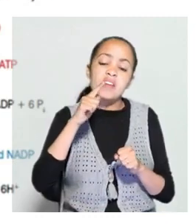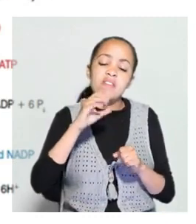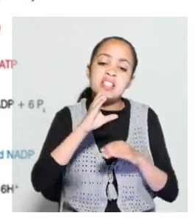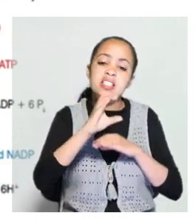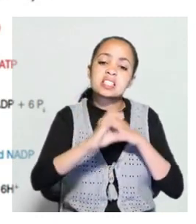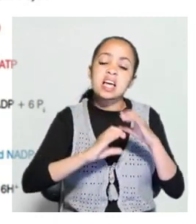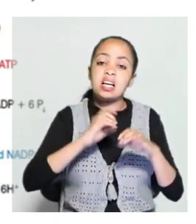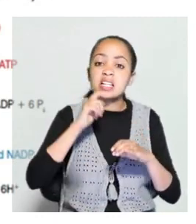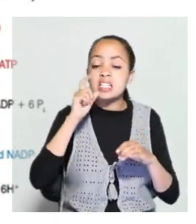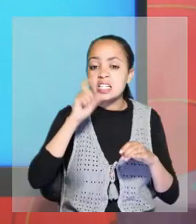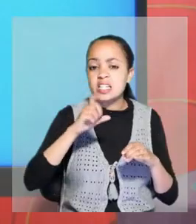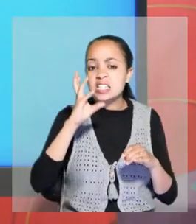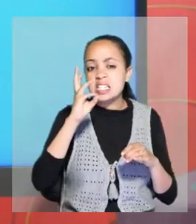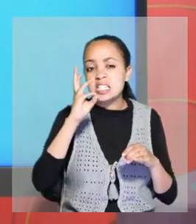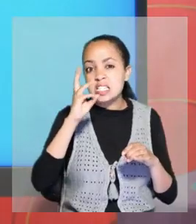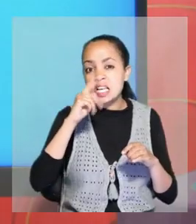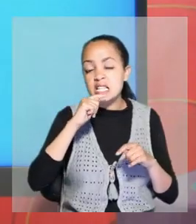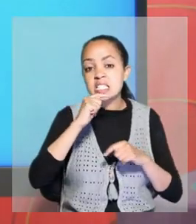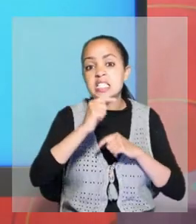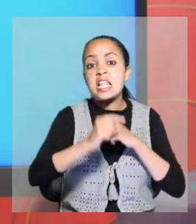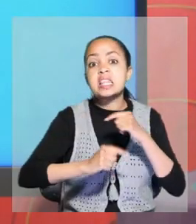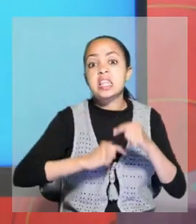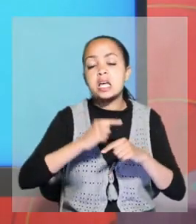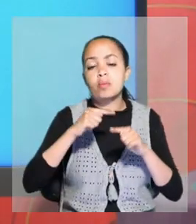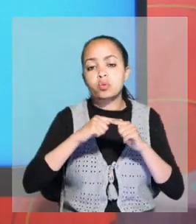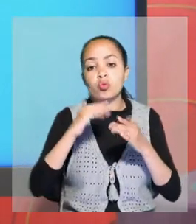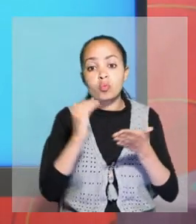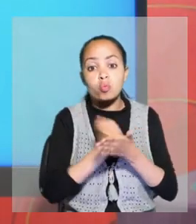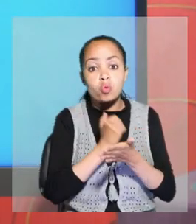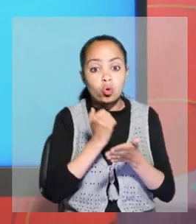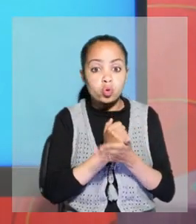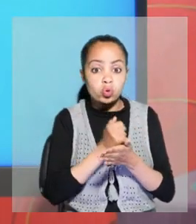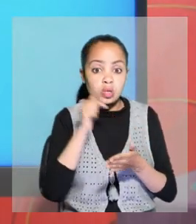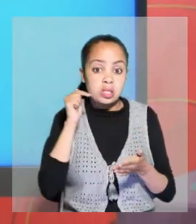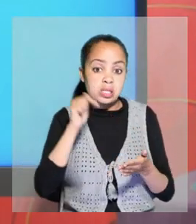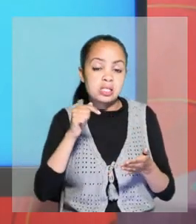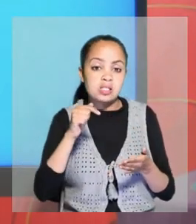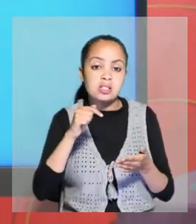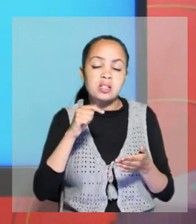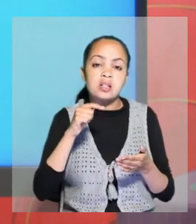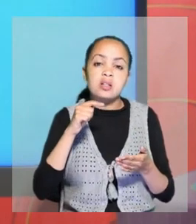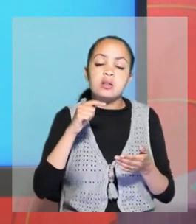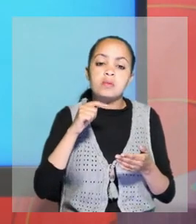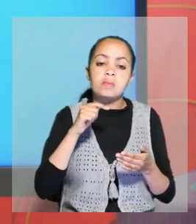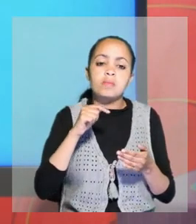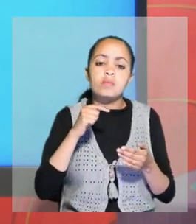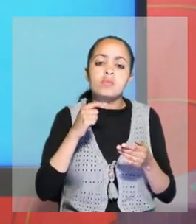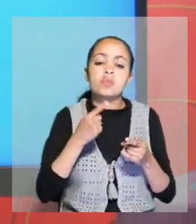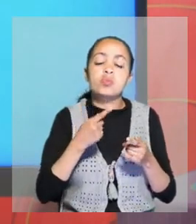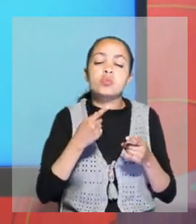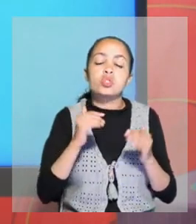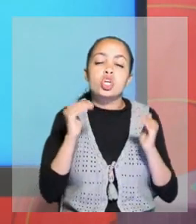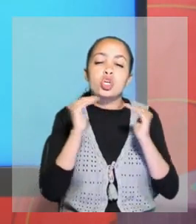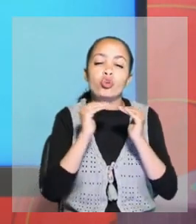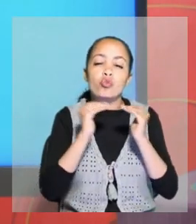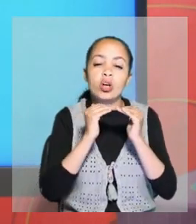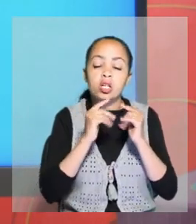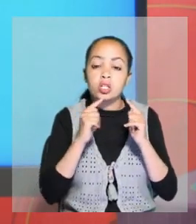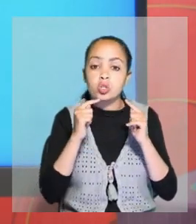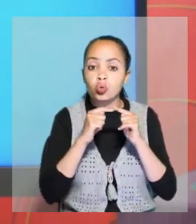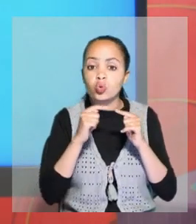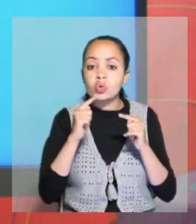needs 6 turns to produce this 2 glycerdase 3 phosphate molecule, or which is equivalent